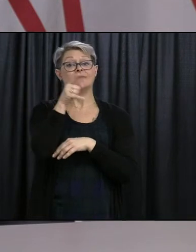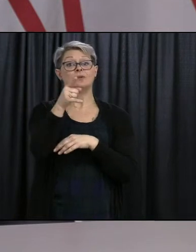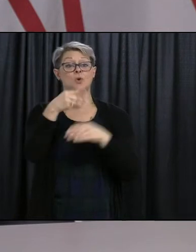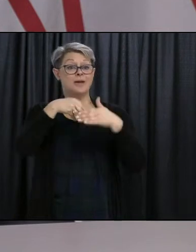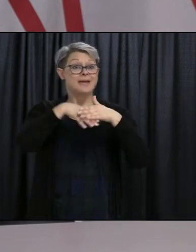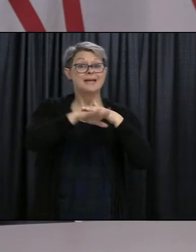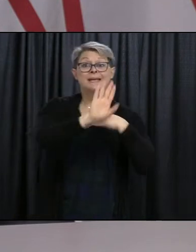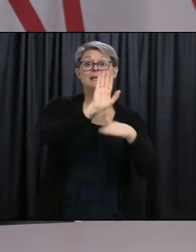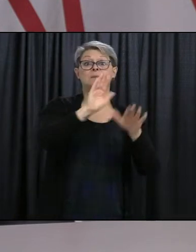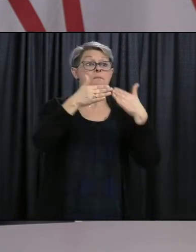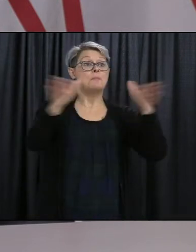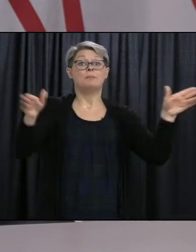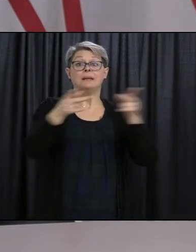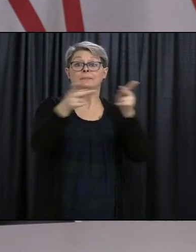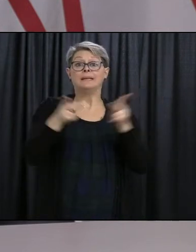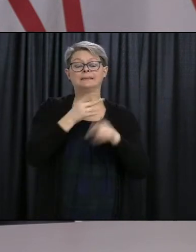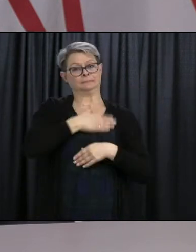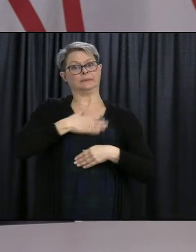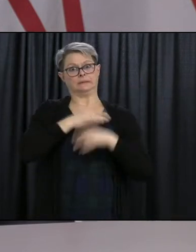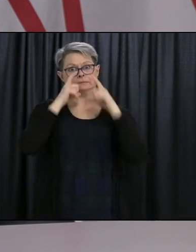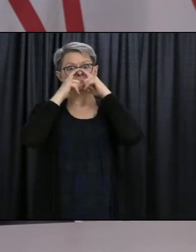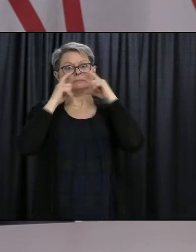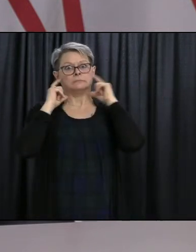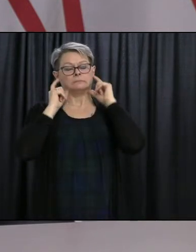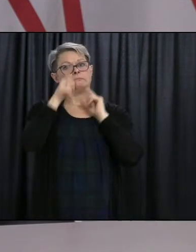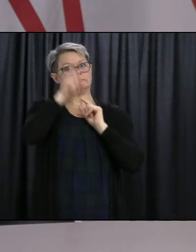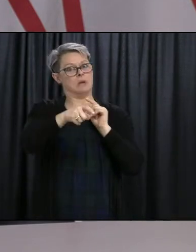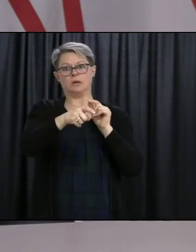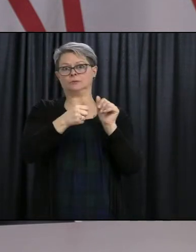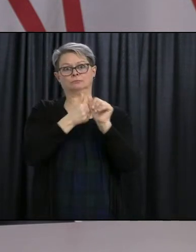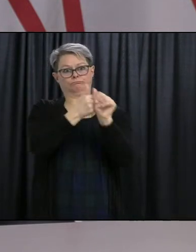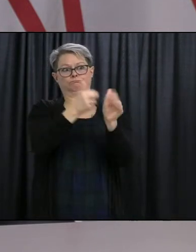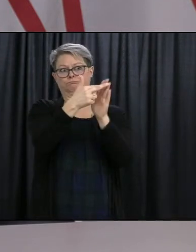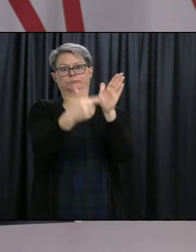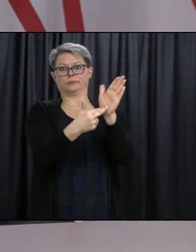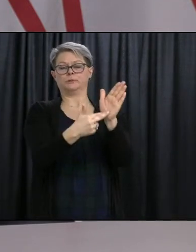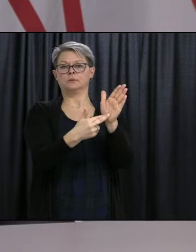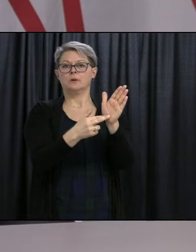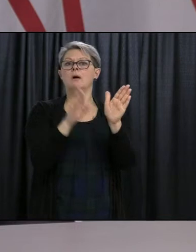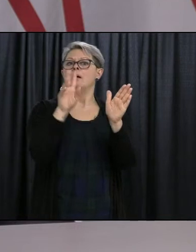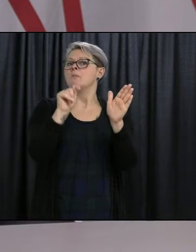indoor public places, you need to wear a mask, but think about it,